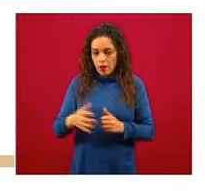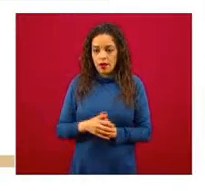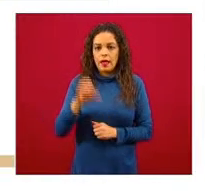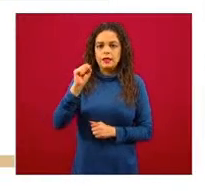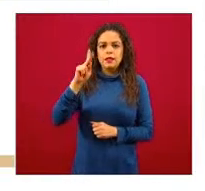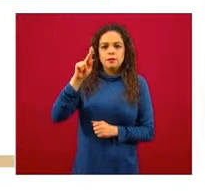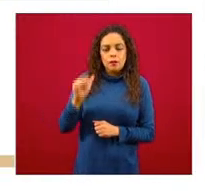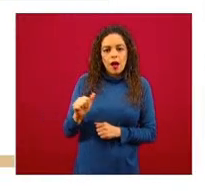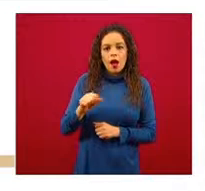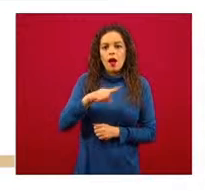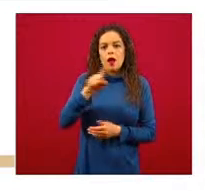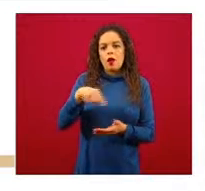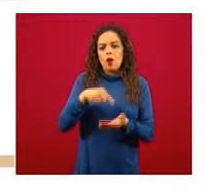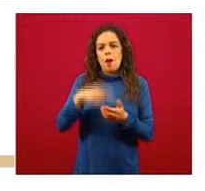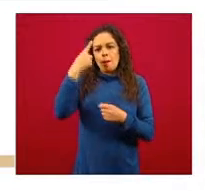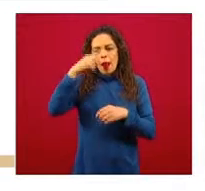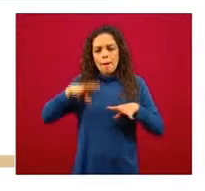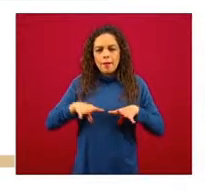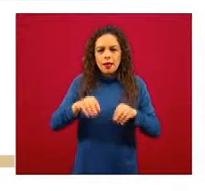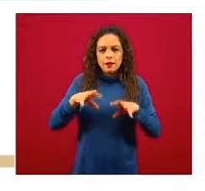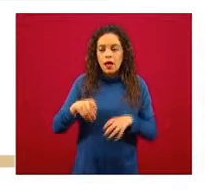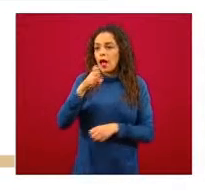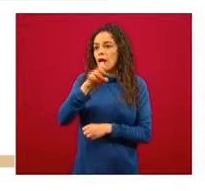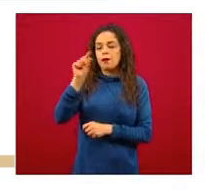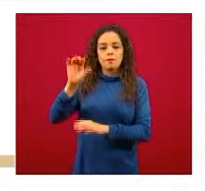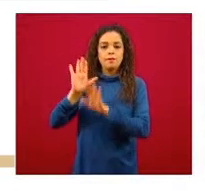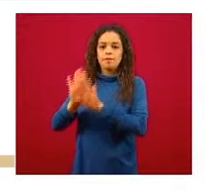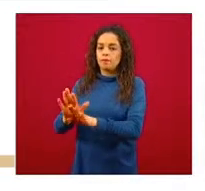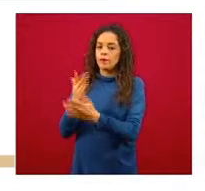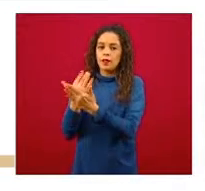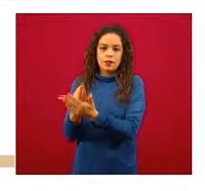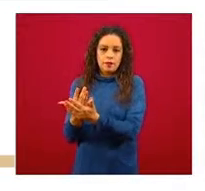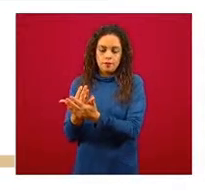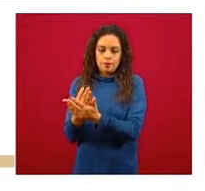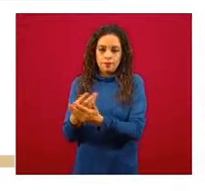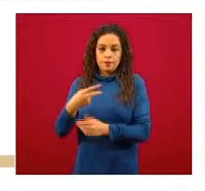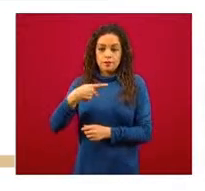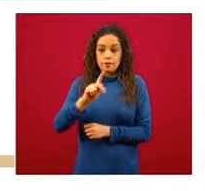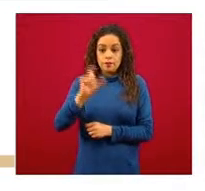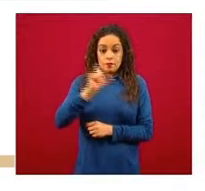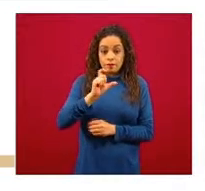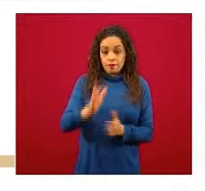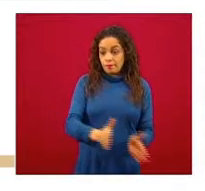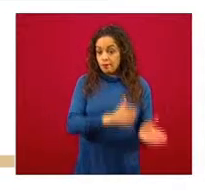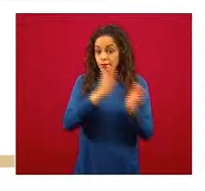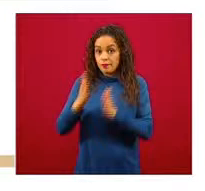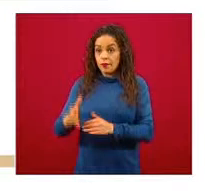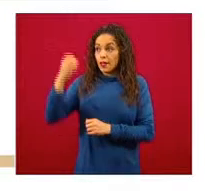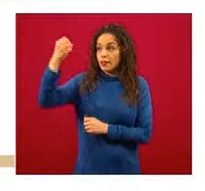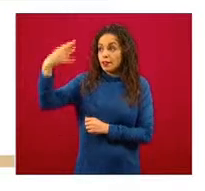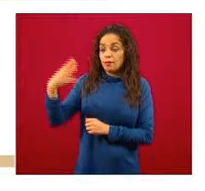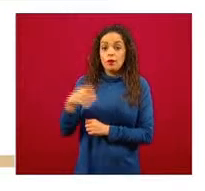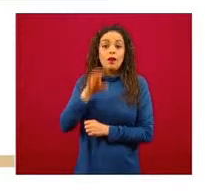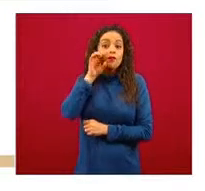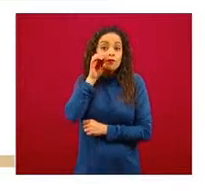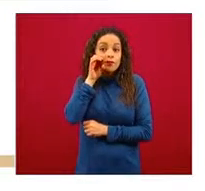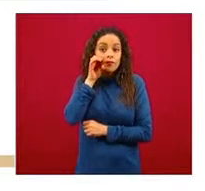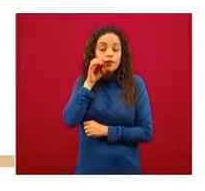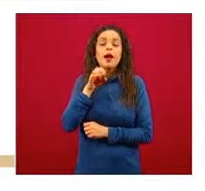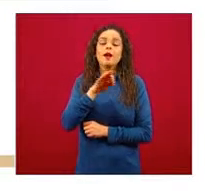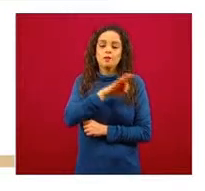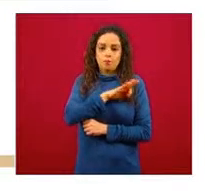capacity. Spas, gyms, pools, they're closed. But as we move to the